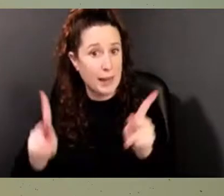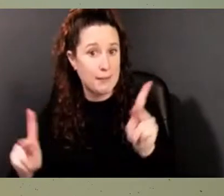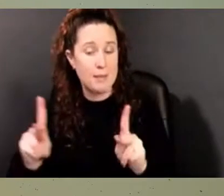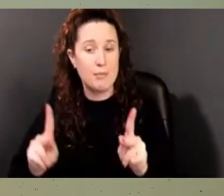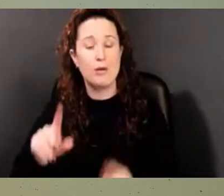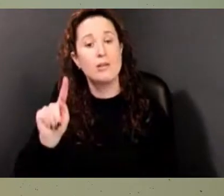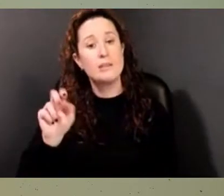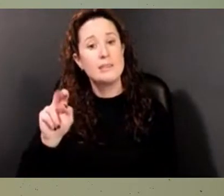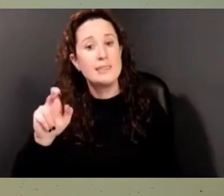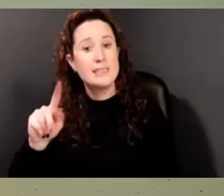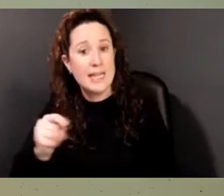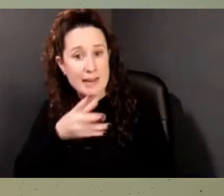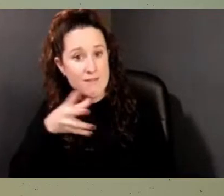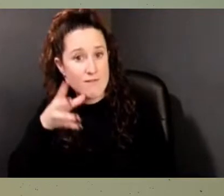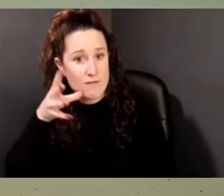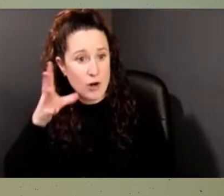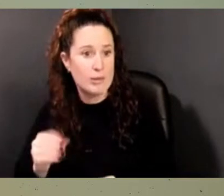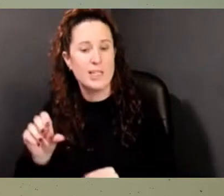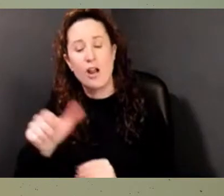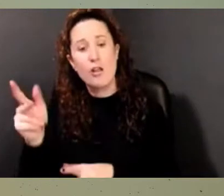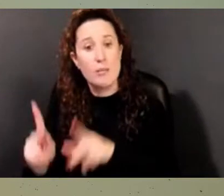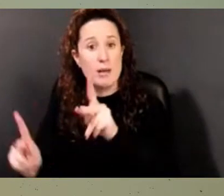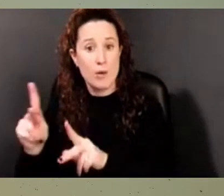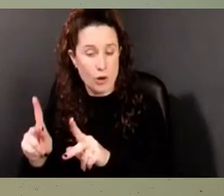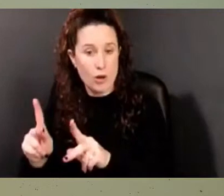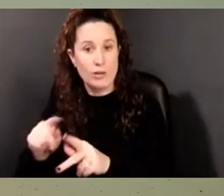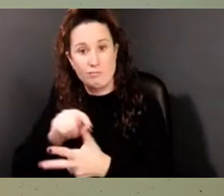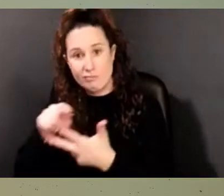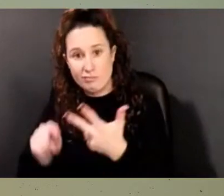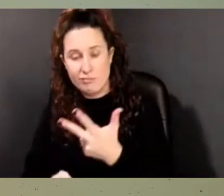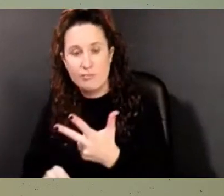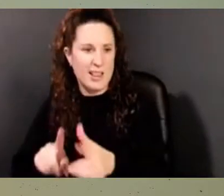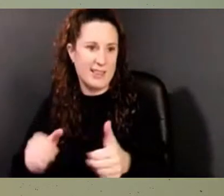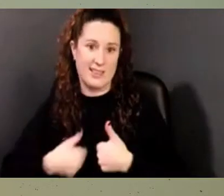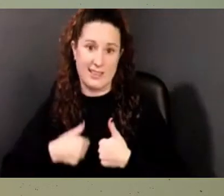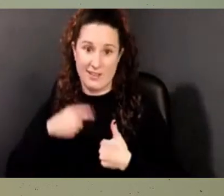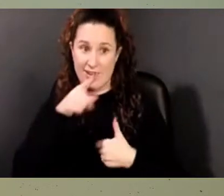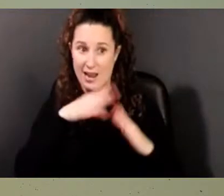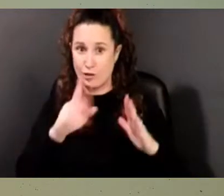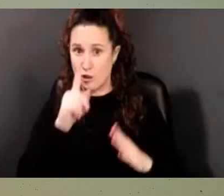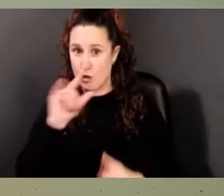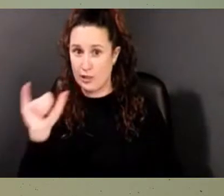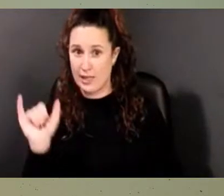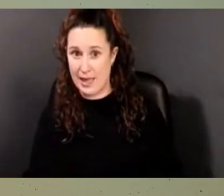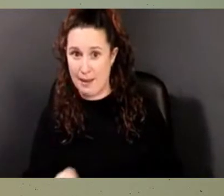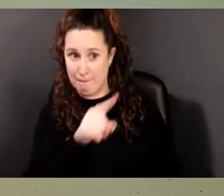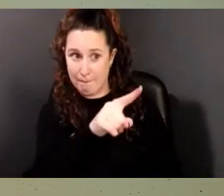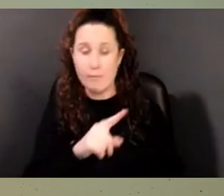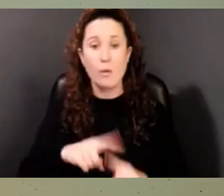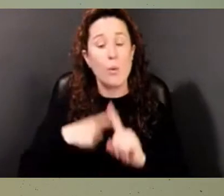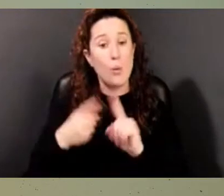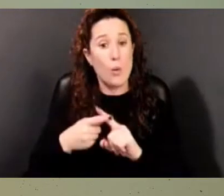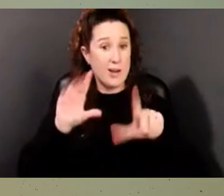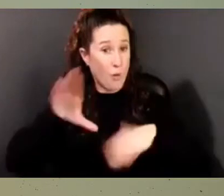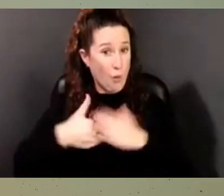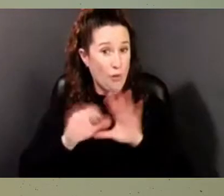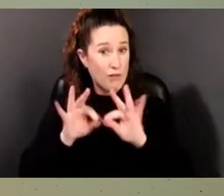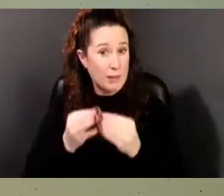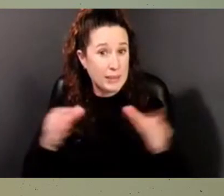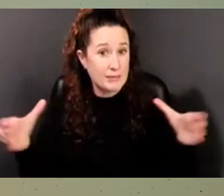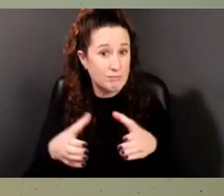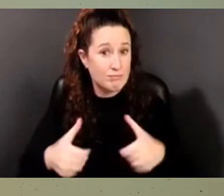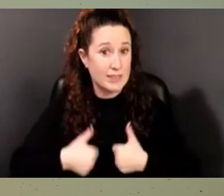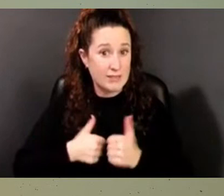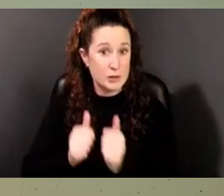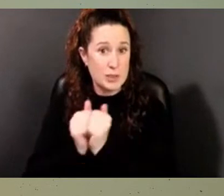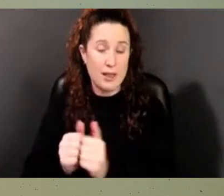and anyone else who might not fall into one of those 3 categories. When whole families lived together in a building like this one, there was no